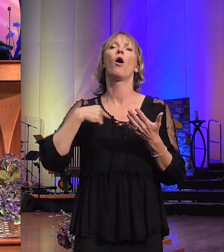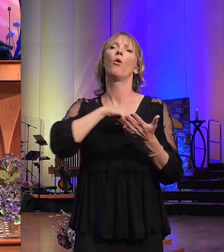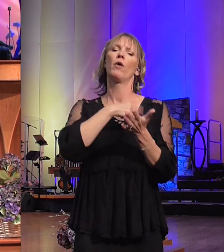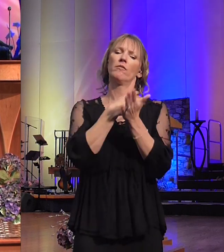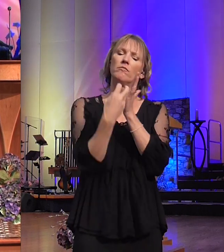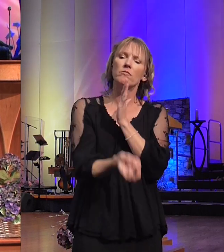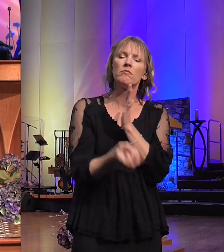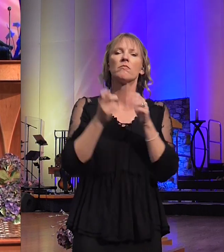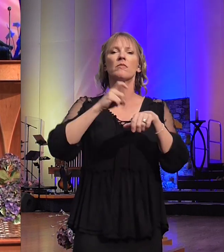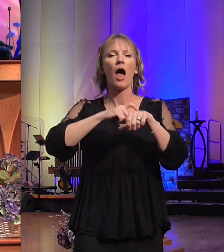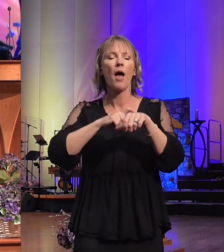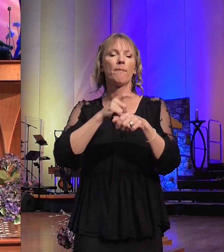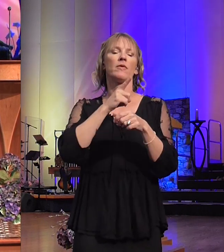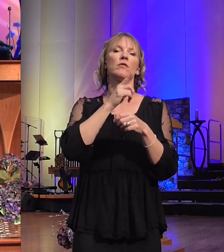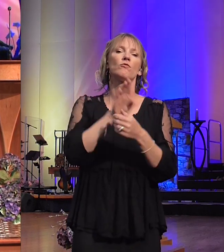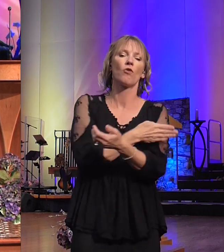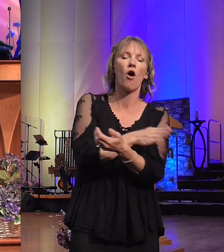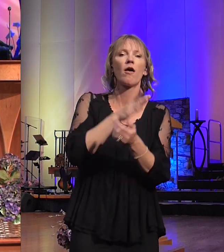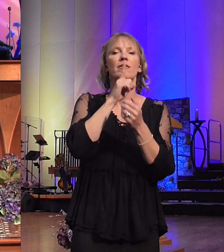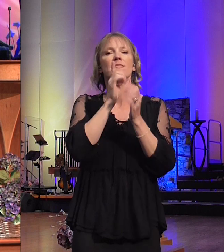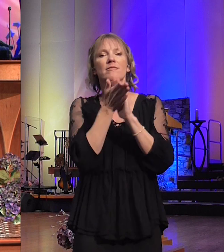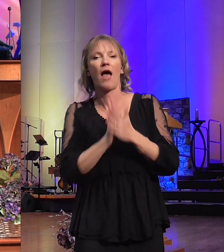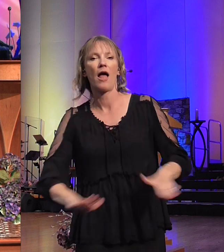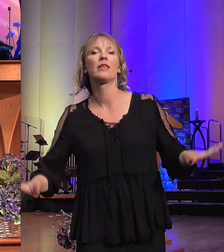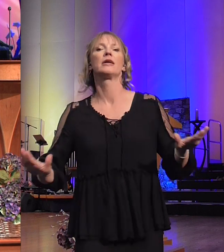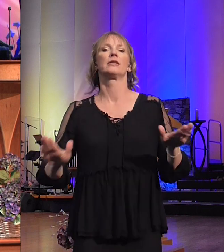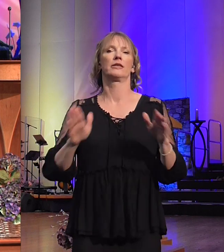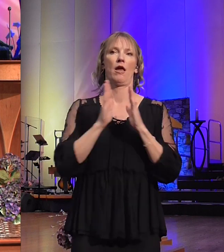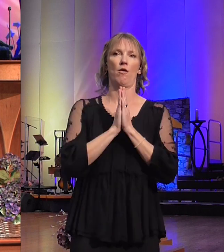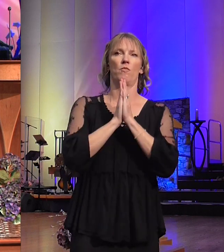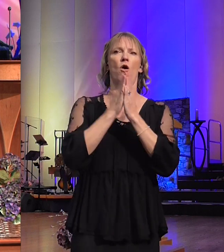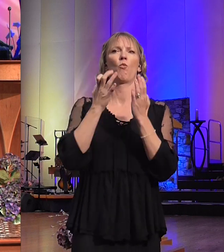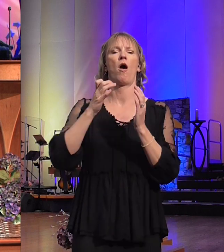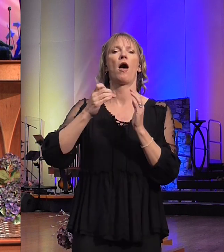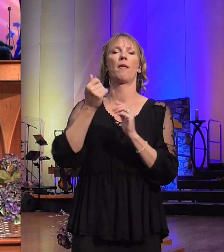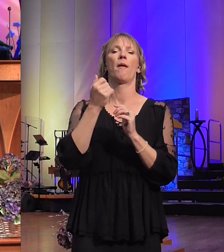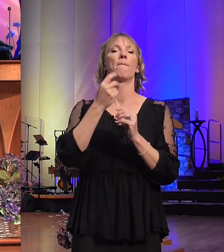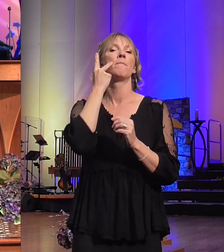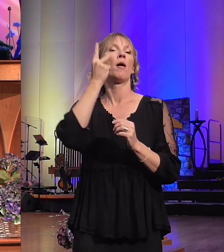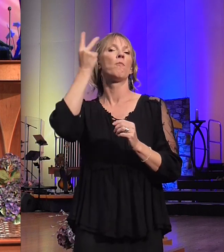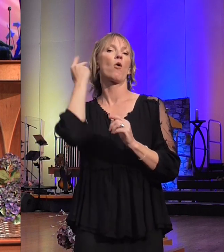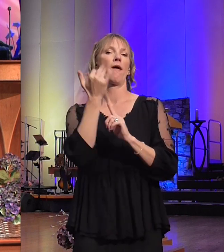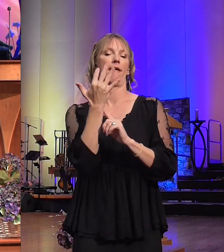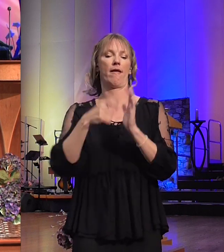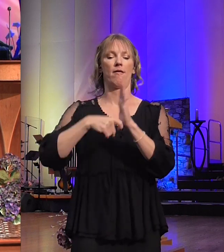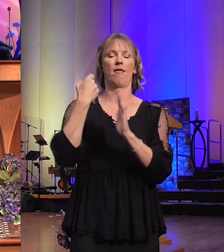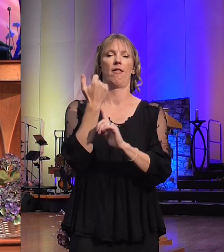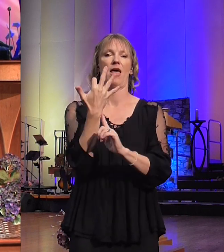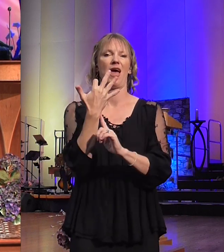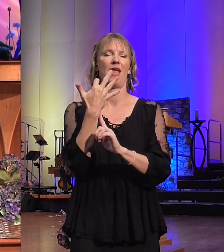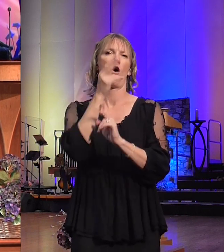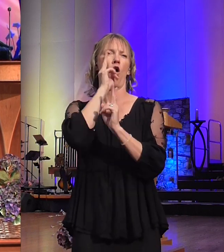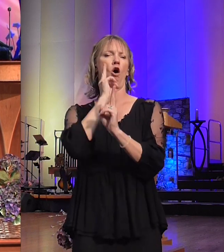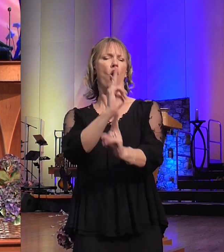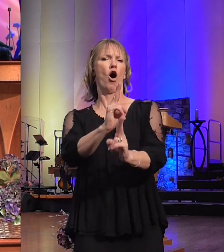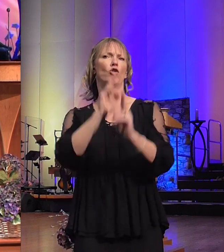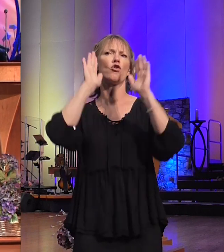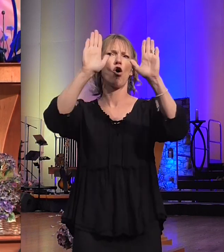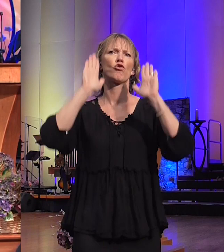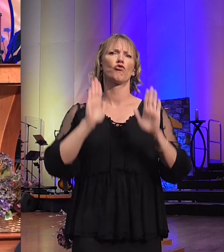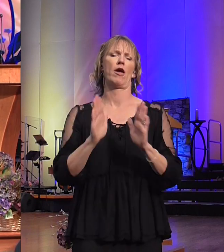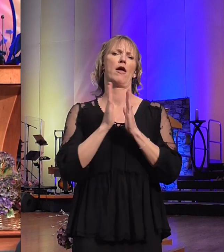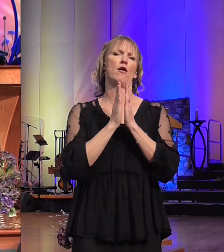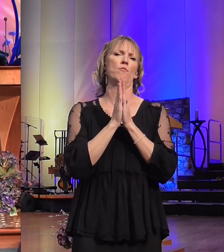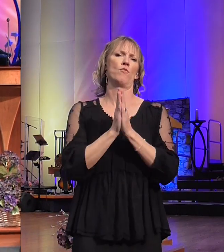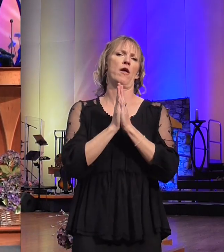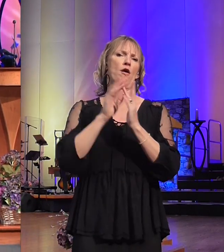of song, silence, and prayer, I want to light our memorial candle this morning in honor of a great longtime